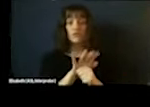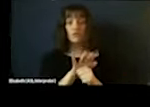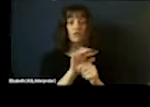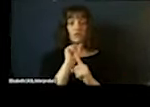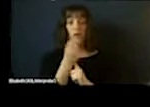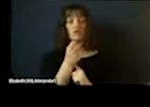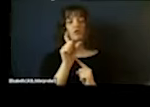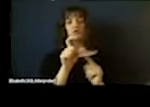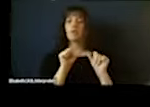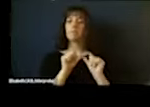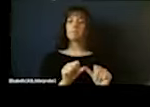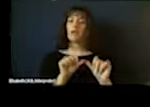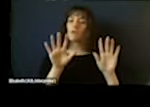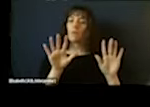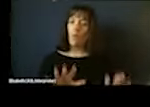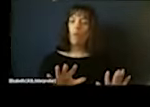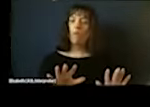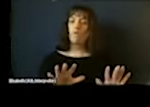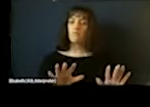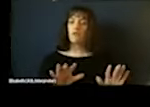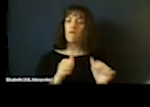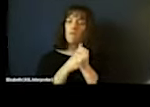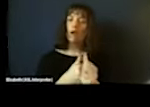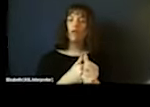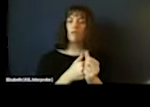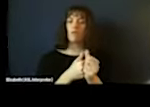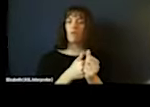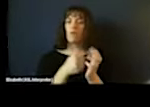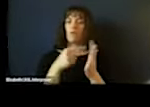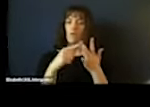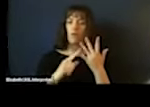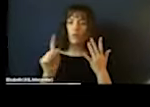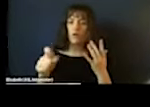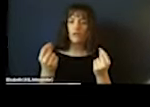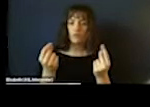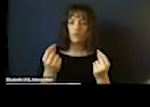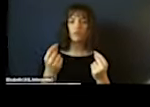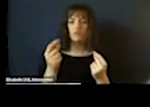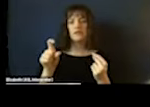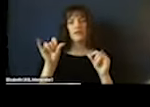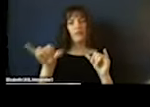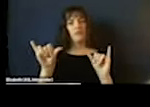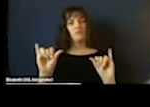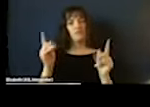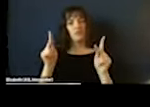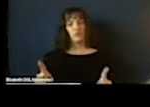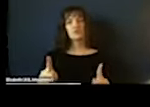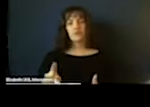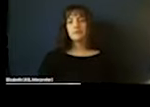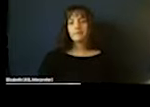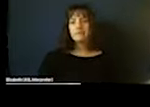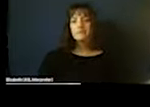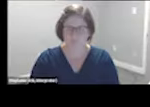manual, follow the regulation. We needed that kind of person, even in this challenging and stressful situation. Look at her; she's so